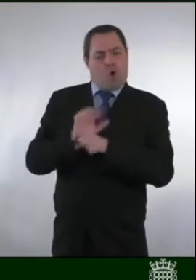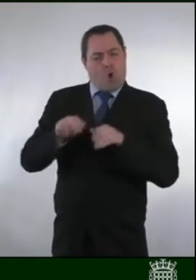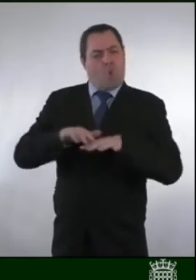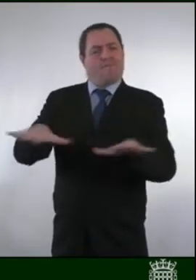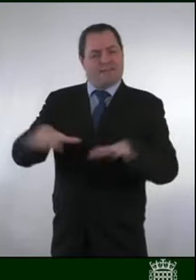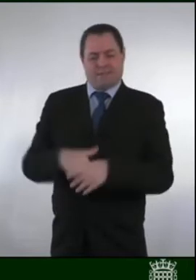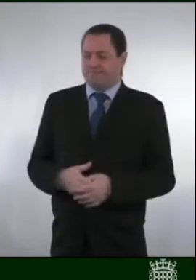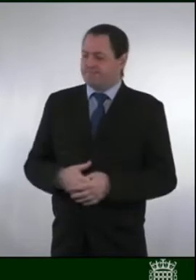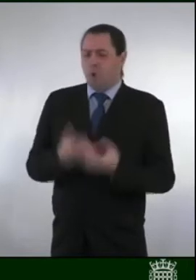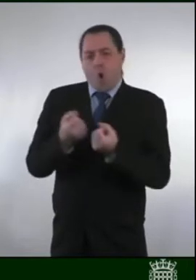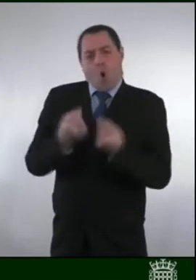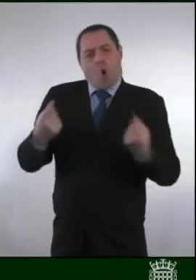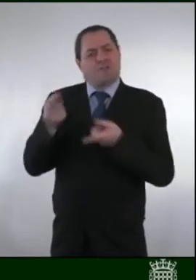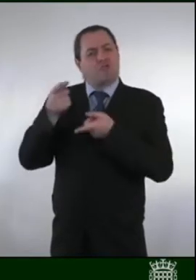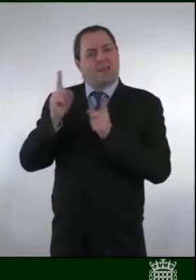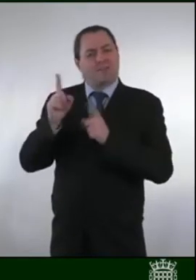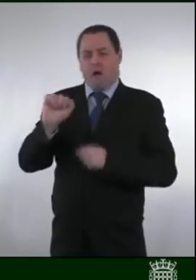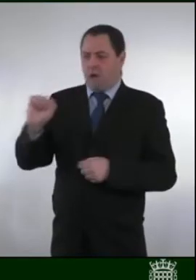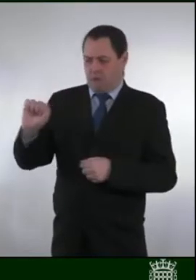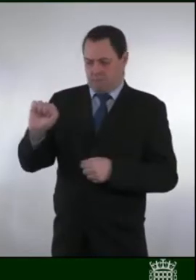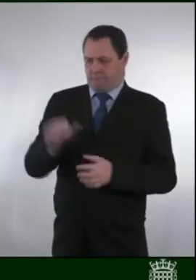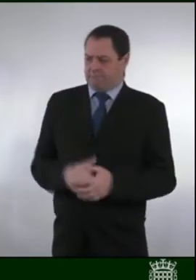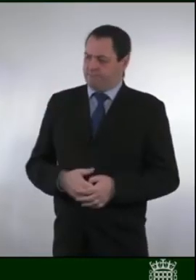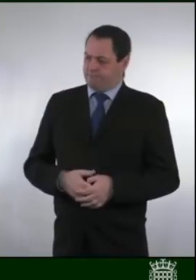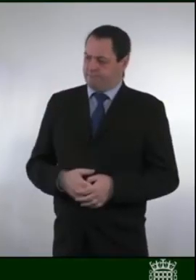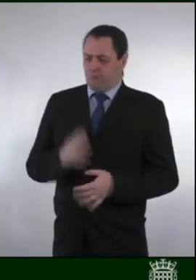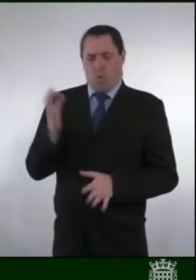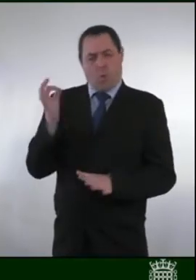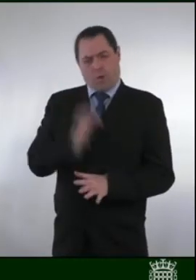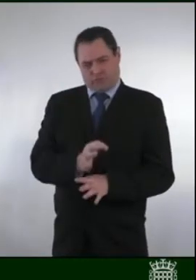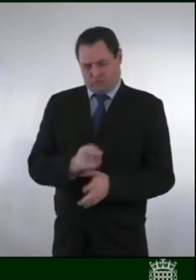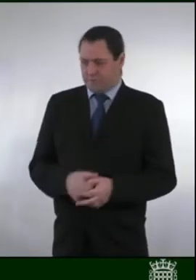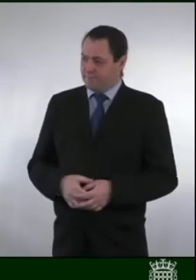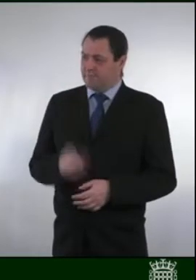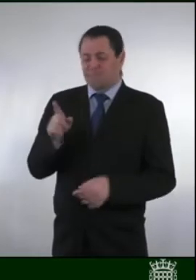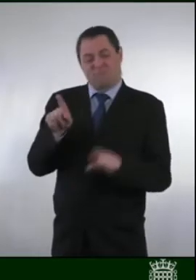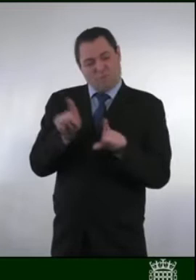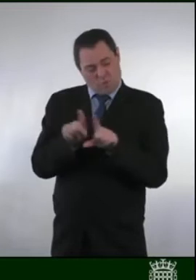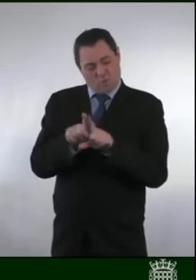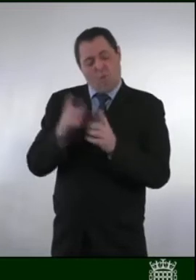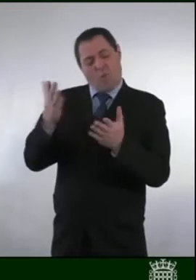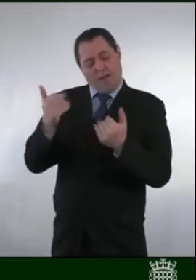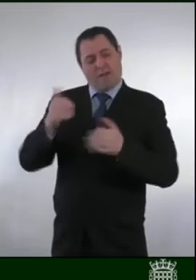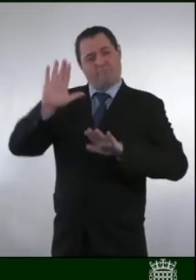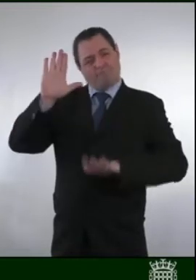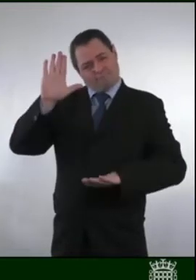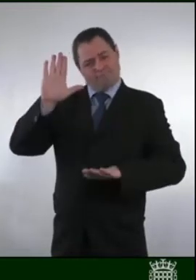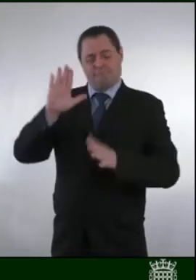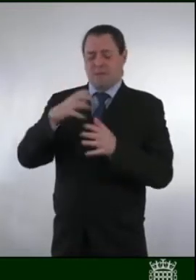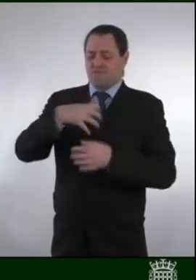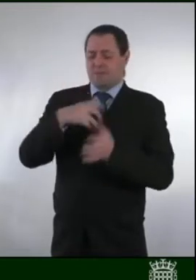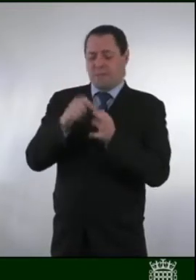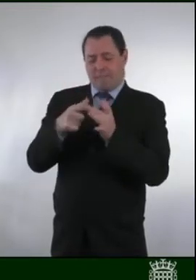of the Opposition, Right Honourable Keir Starmer. Thank you, Mr. Speaker. Can I also welcome the inauguration of President Biden and Vice